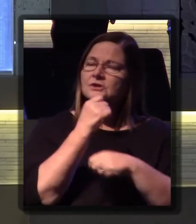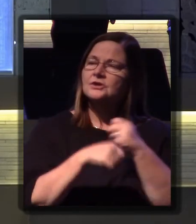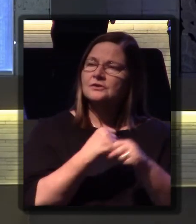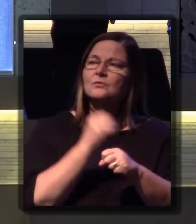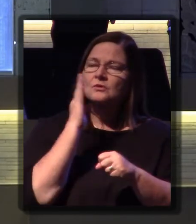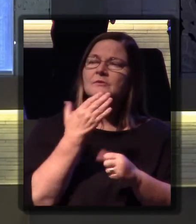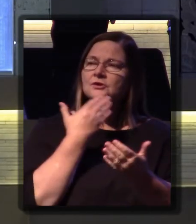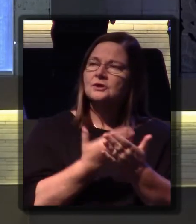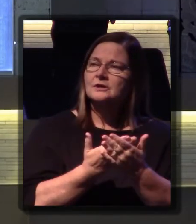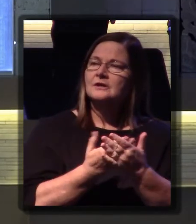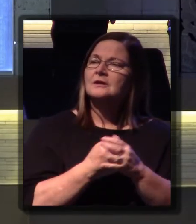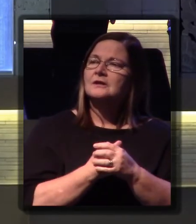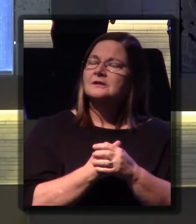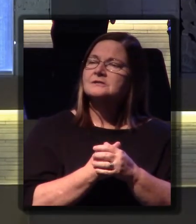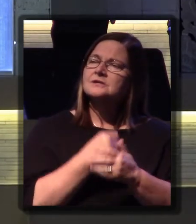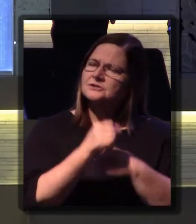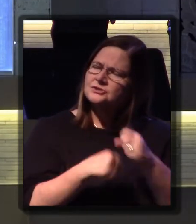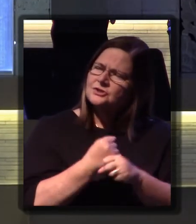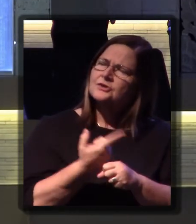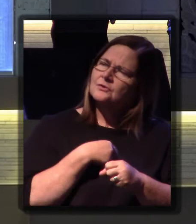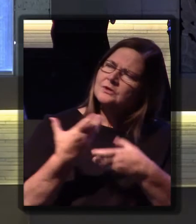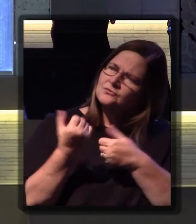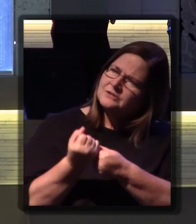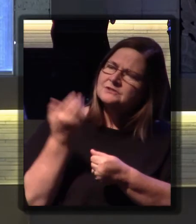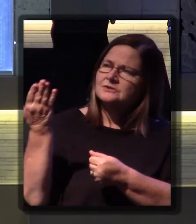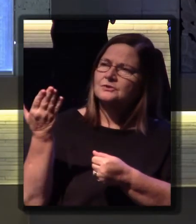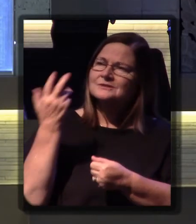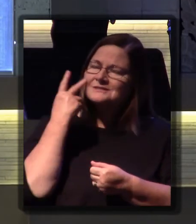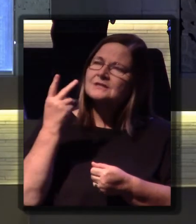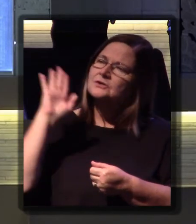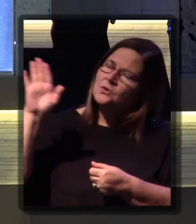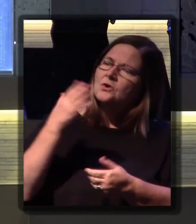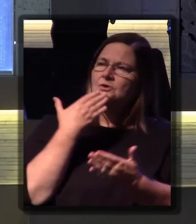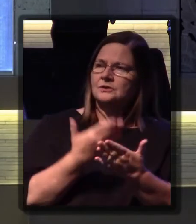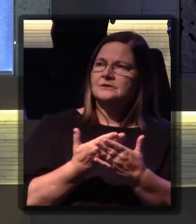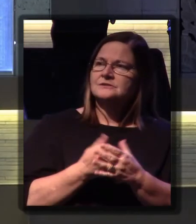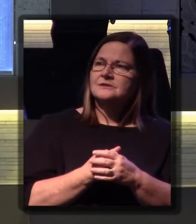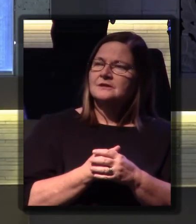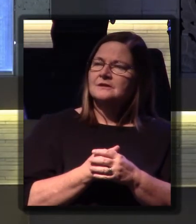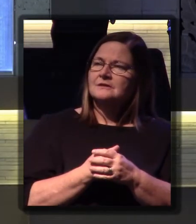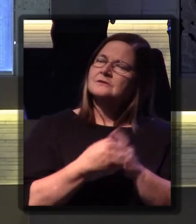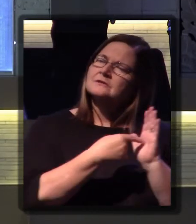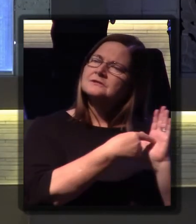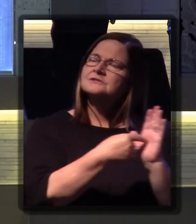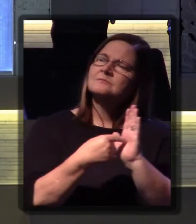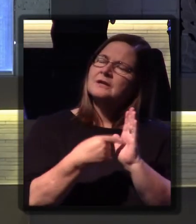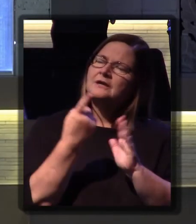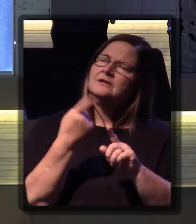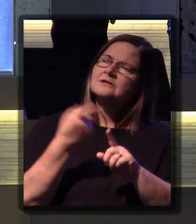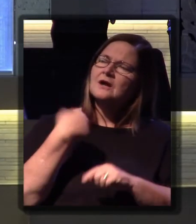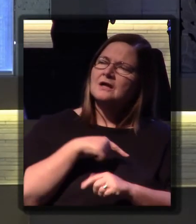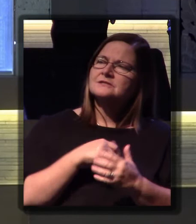Shana Tova. Lord, we pray for a year that will be good because it is a year that we are trusting